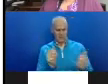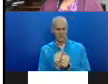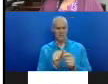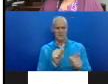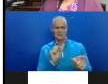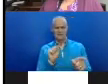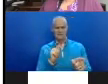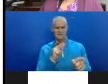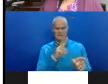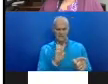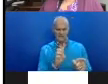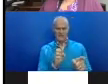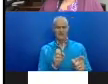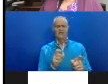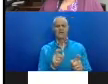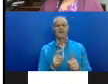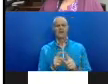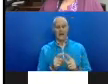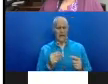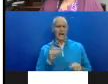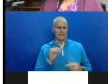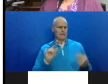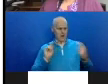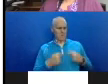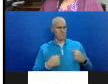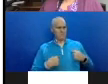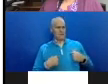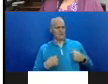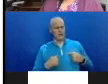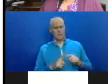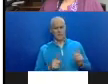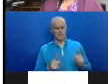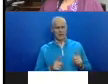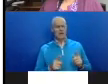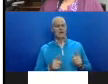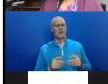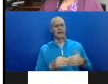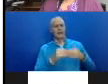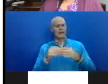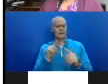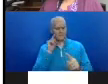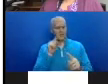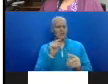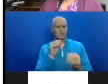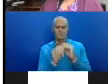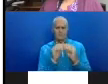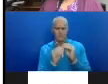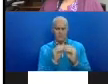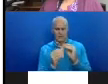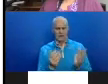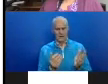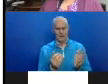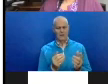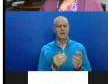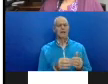for from a position of being harmed, but in a way that actually would lead to repair of the harm done to her, would lead